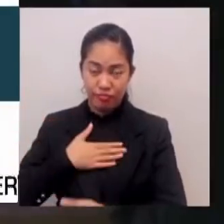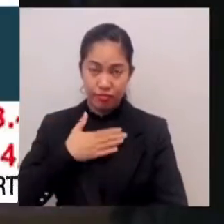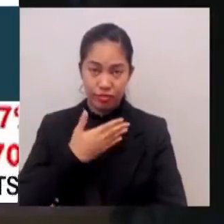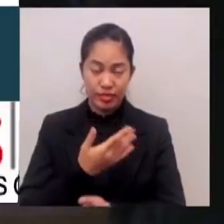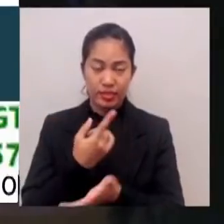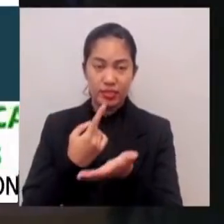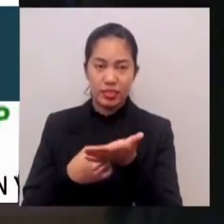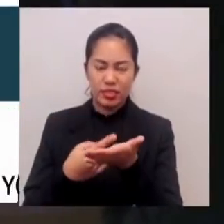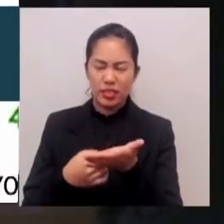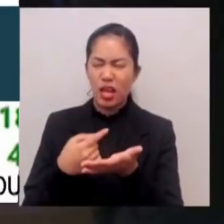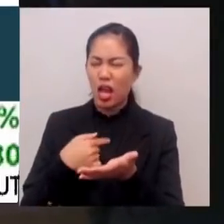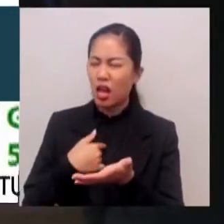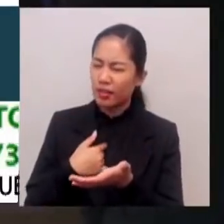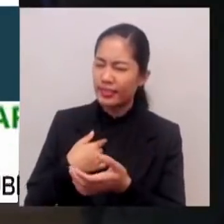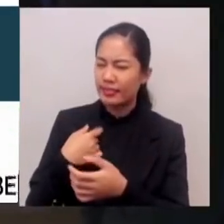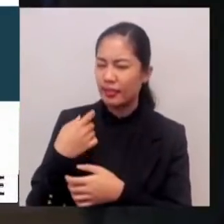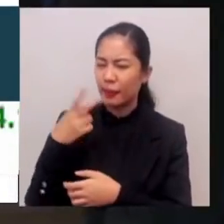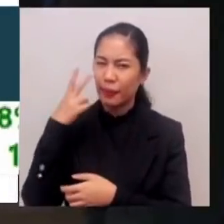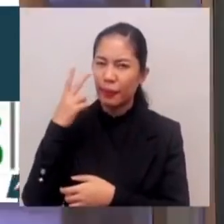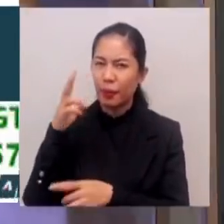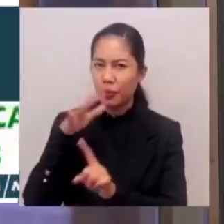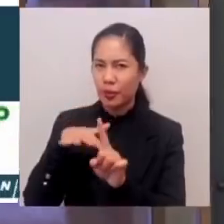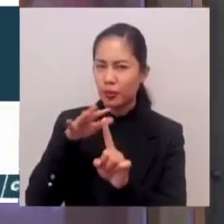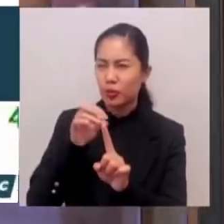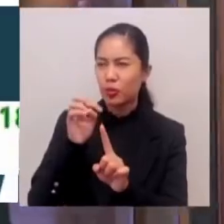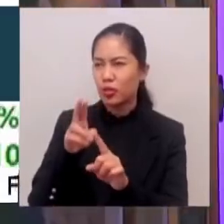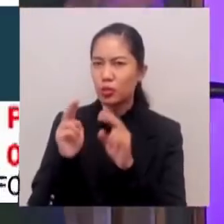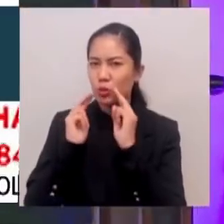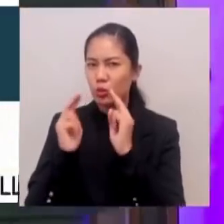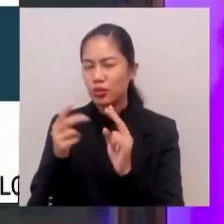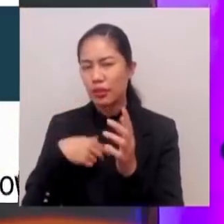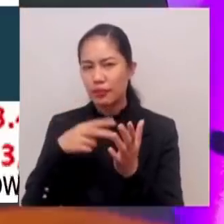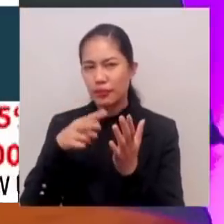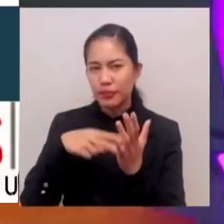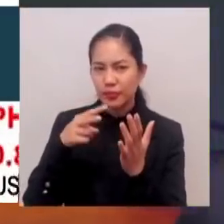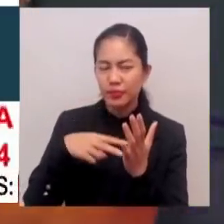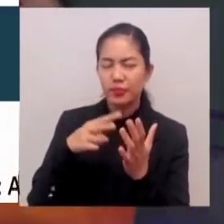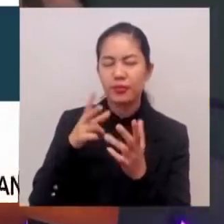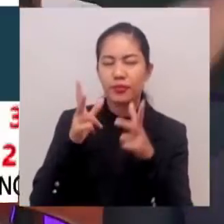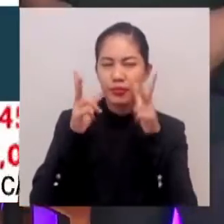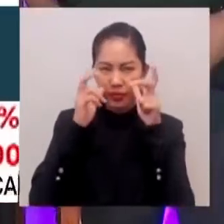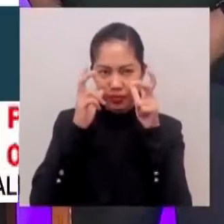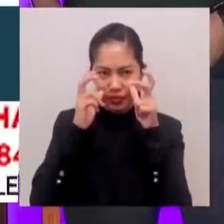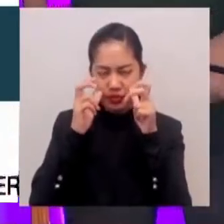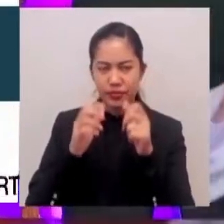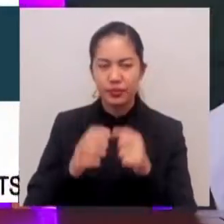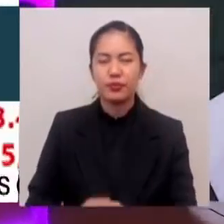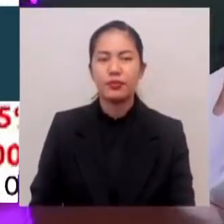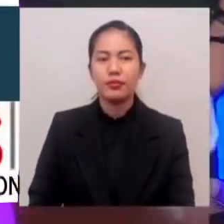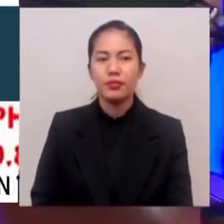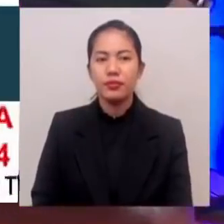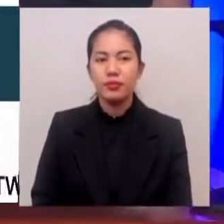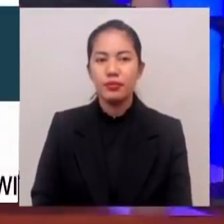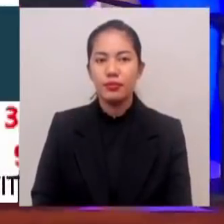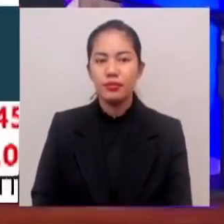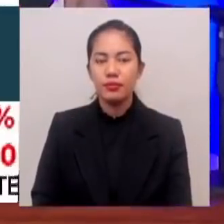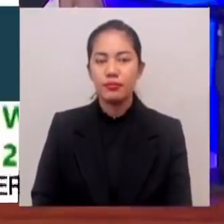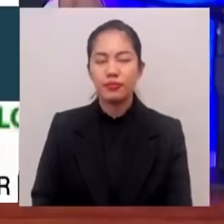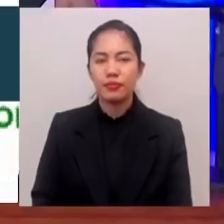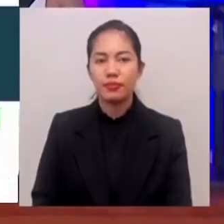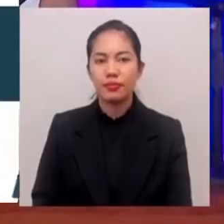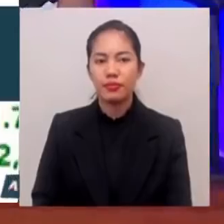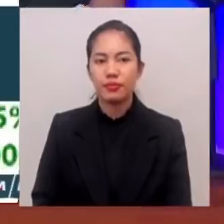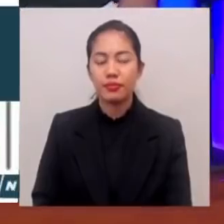right, or if the news that I've happened to read is accurate, it's the